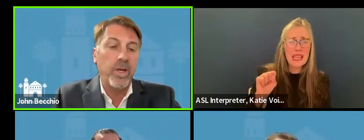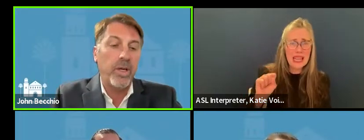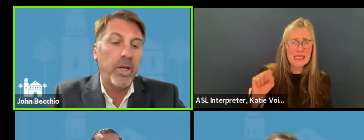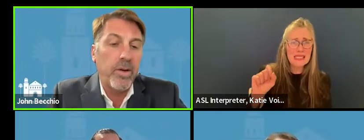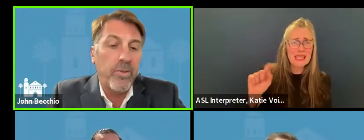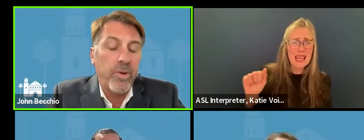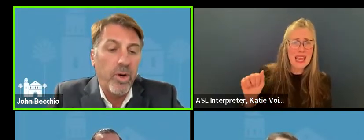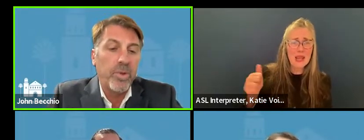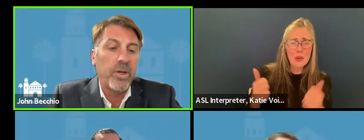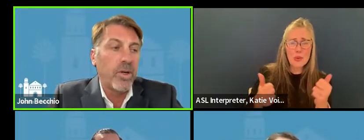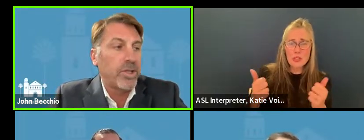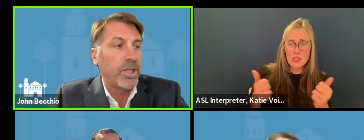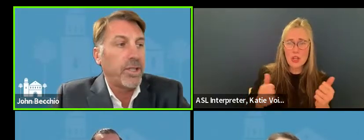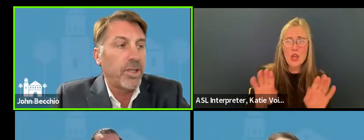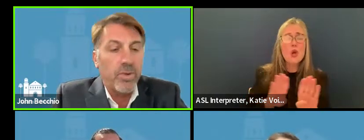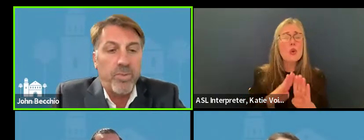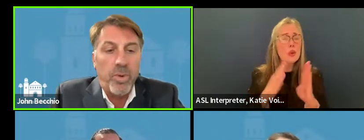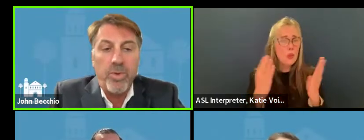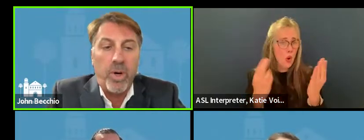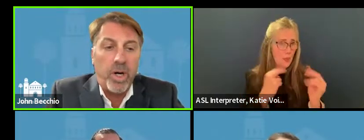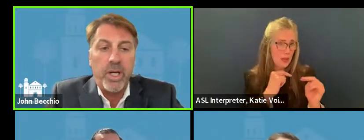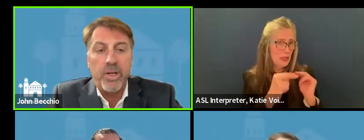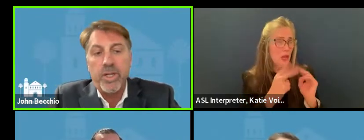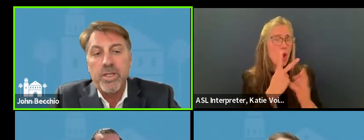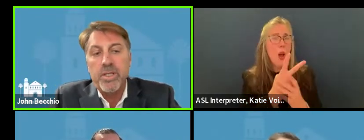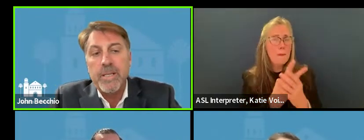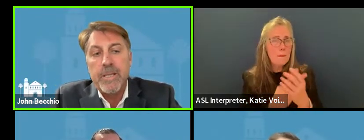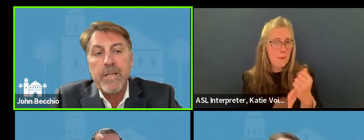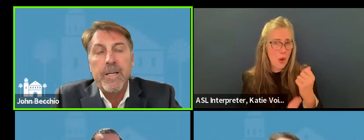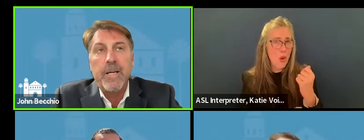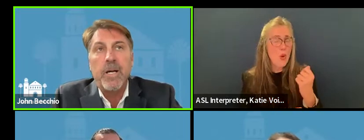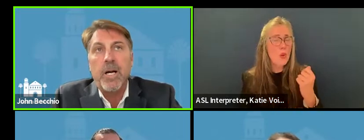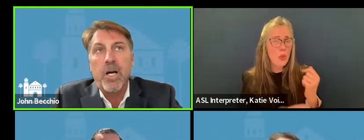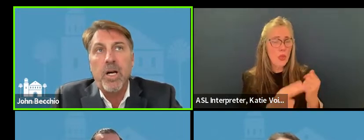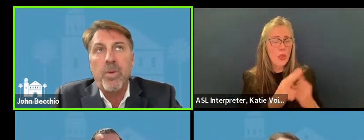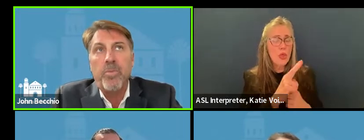We will be in reopener negotiations with both bargaining units.